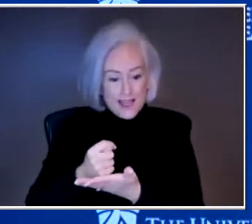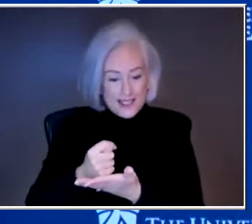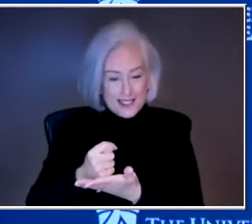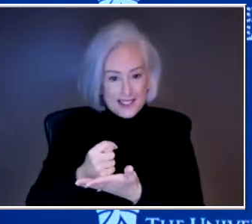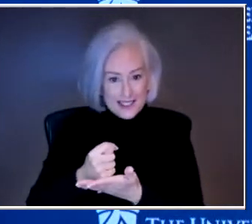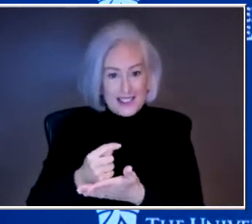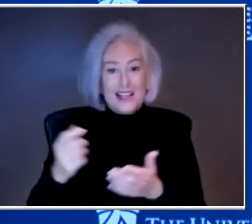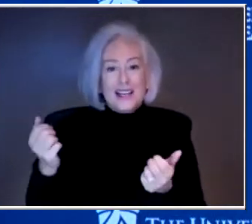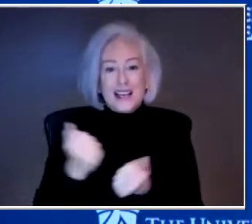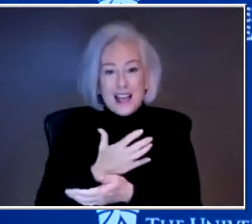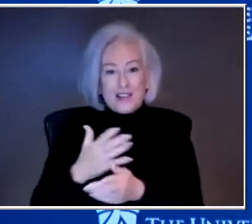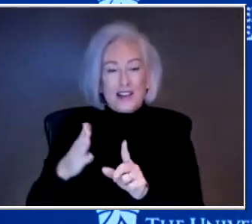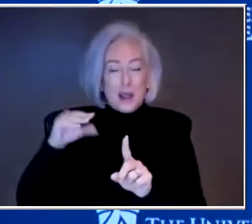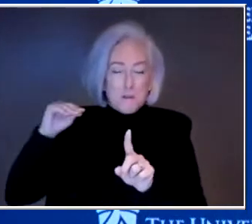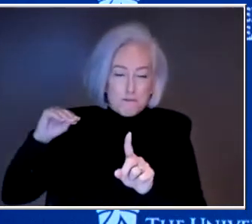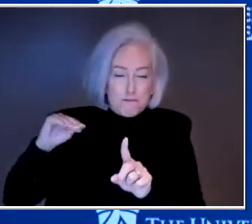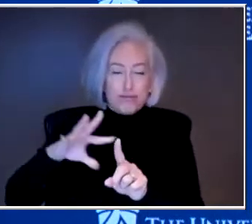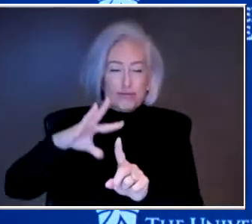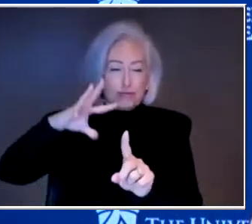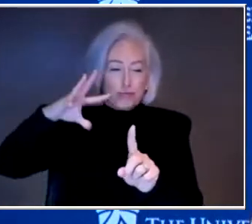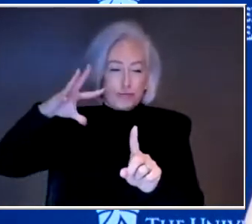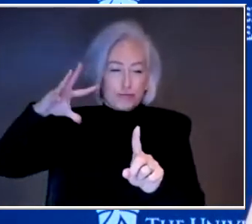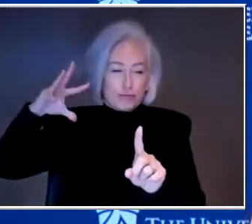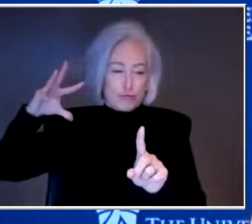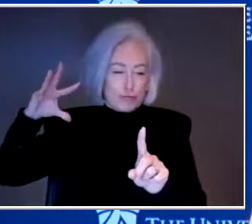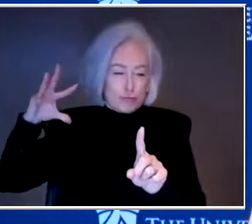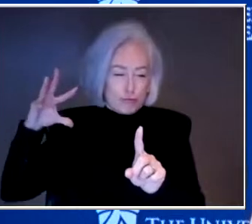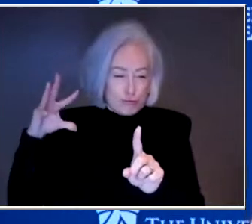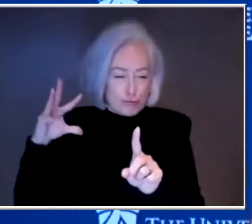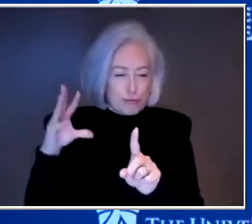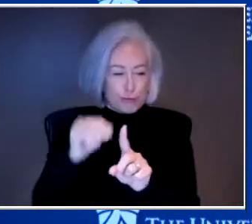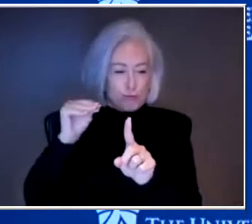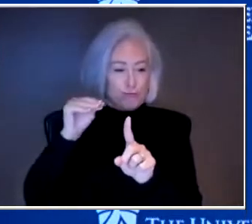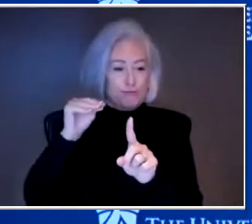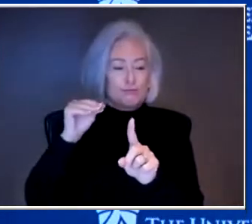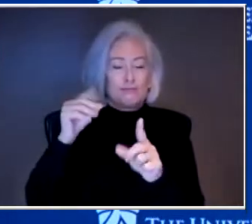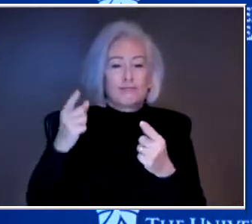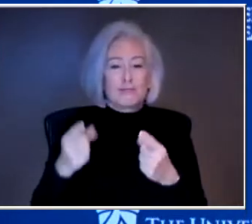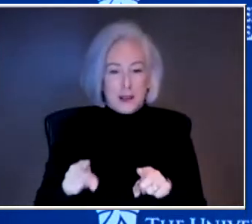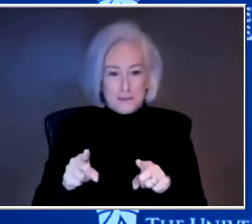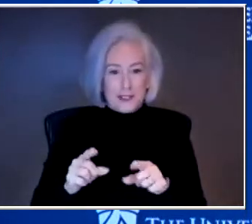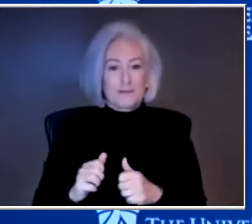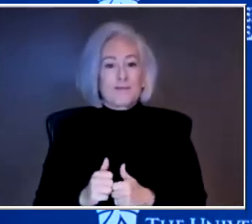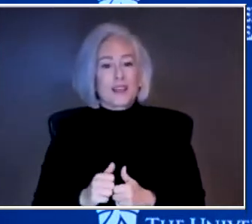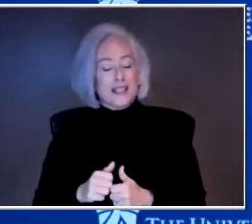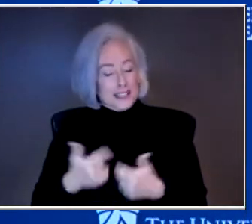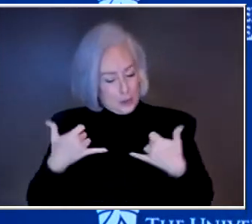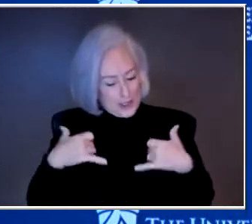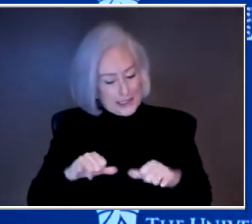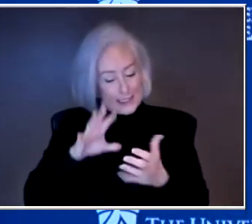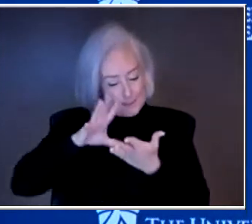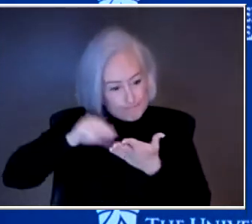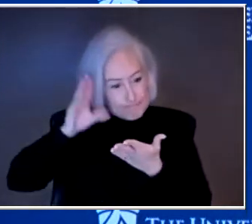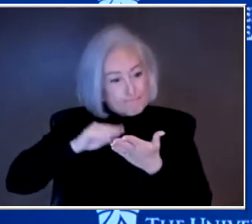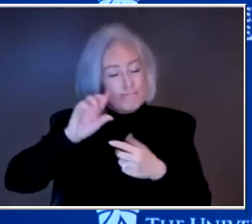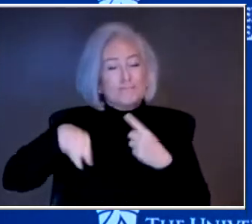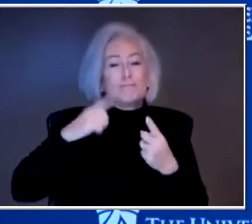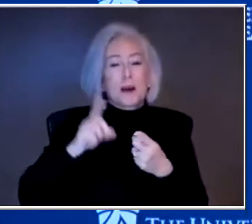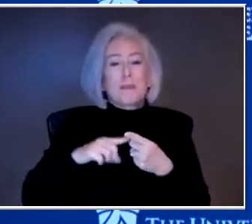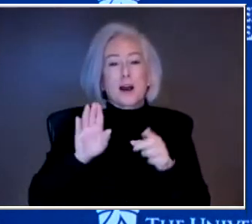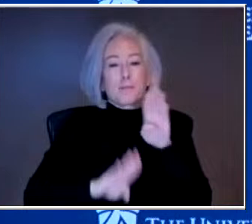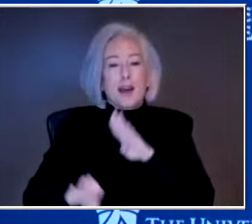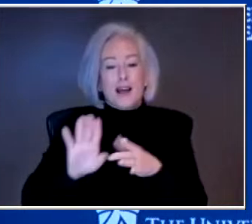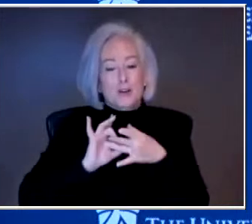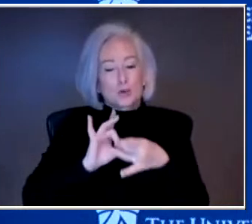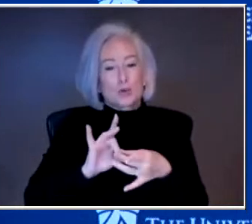intense burst that lasts a fraction of a second. We still have a lot to learn about the biology of flash, but extensive preclinical data suggests that